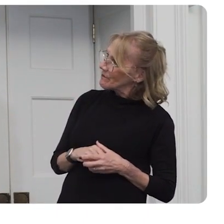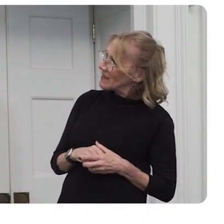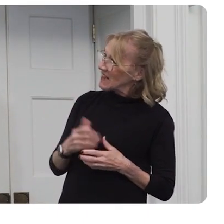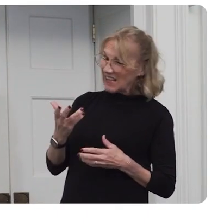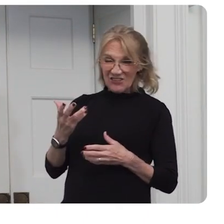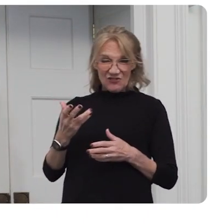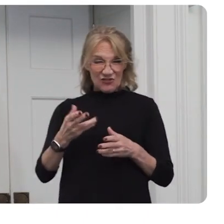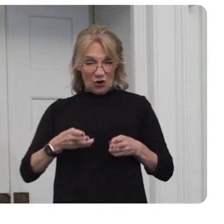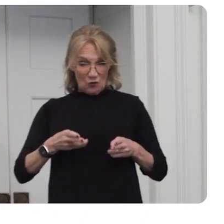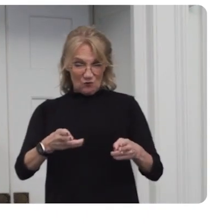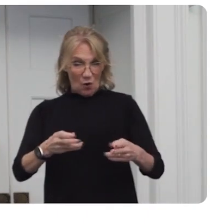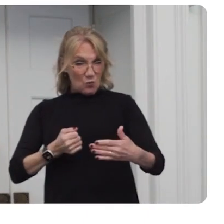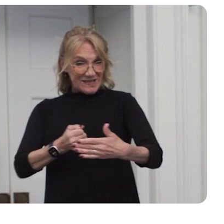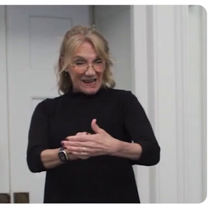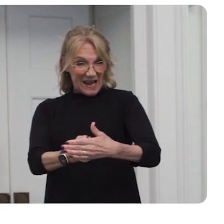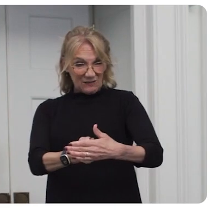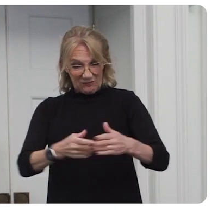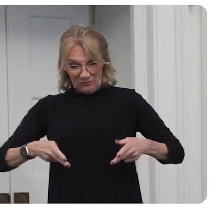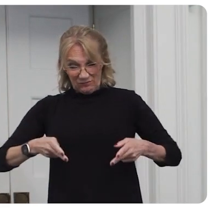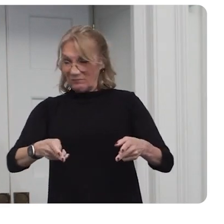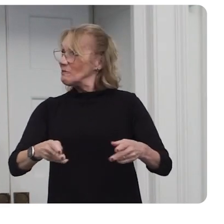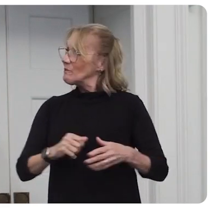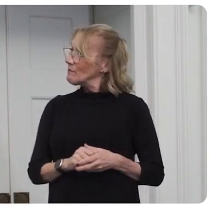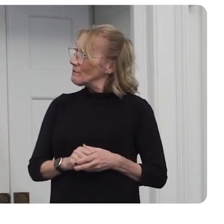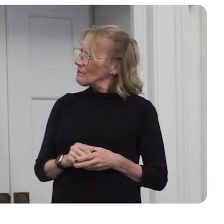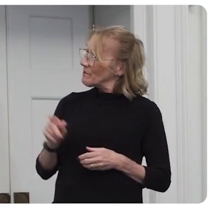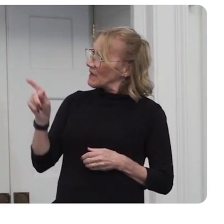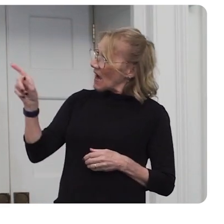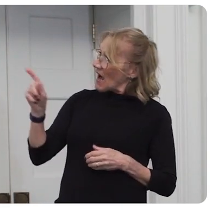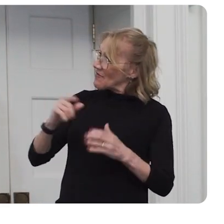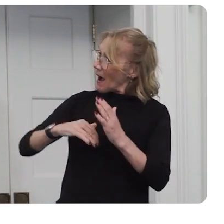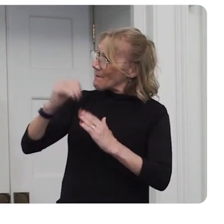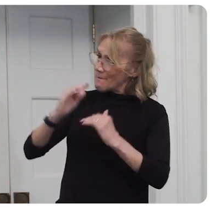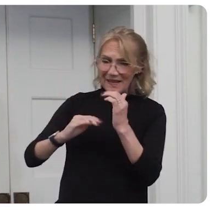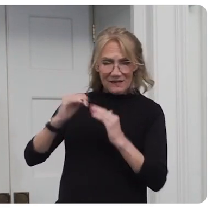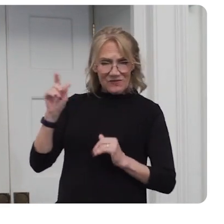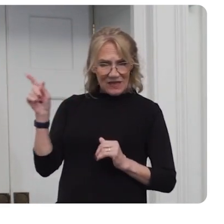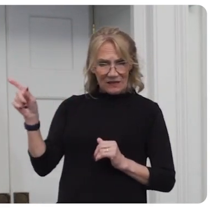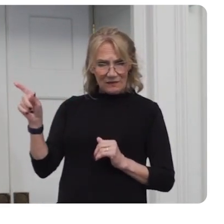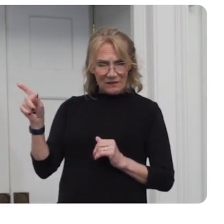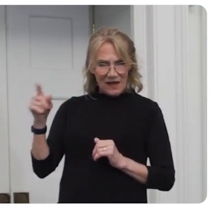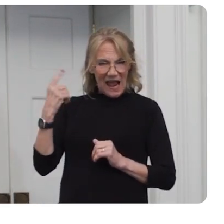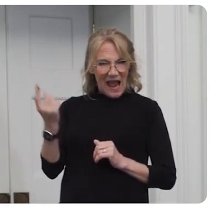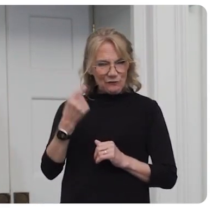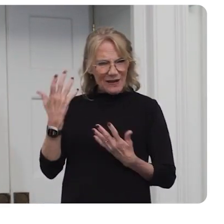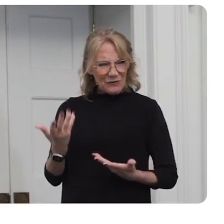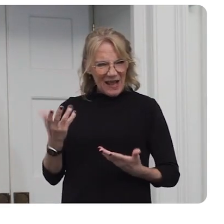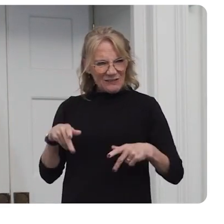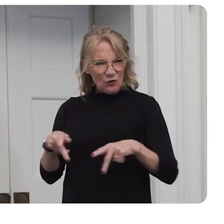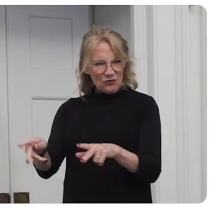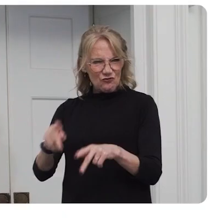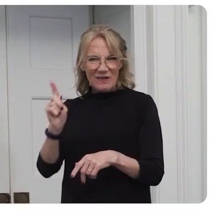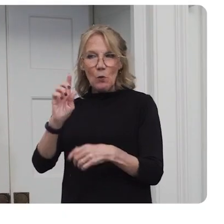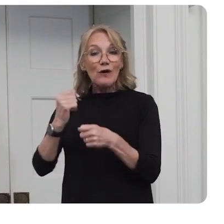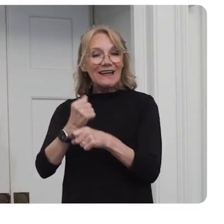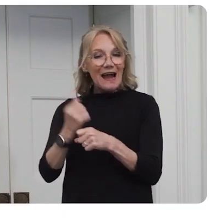a cul-de-sac, isn't it, Grace? Yeah. And then what was this building going to be? What does everyone else have